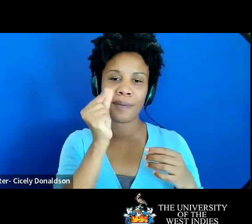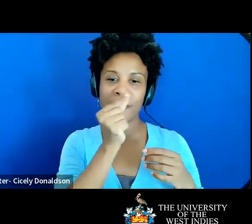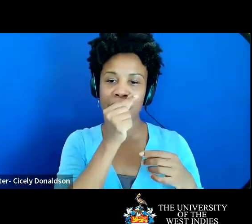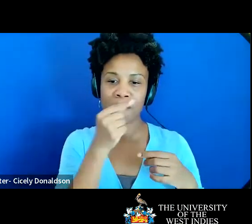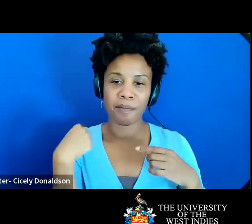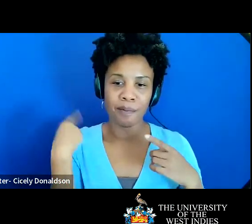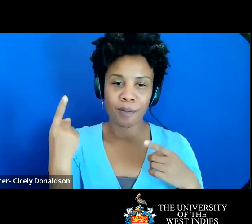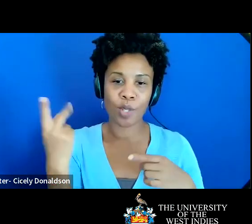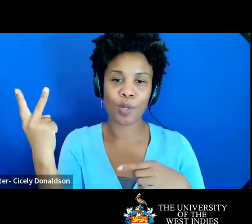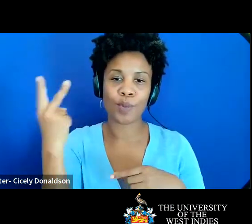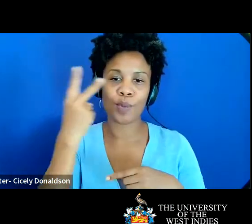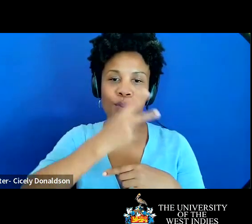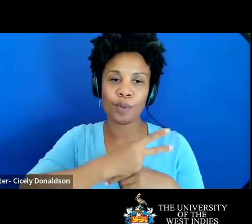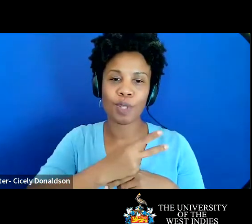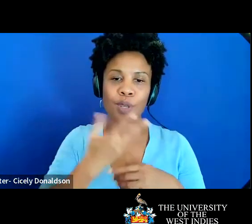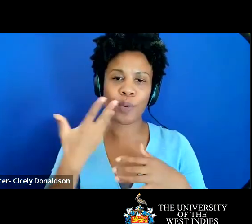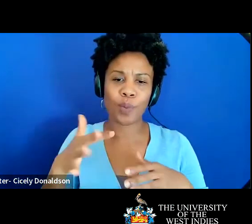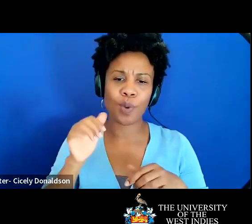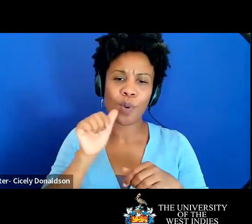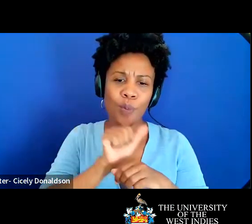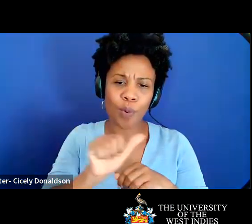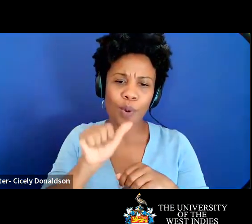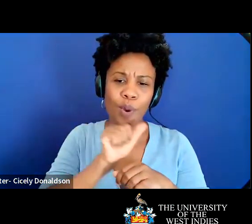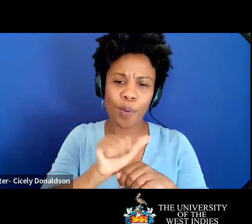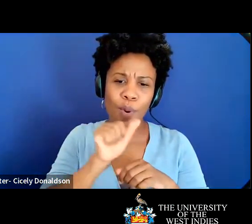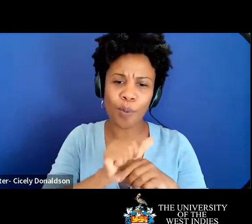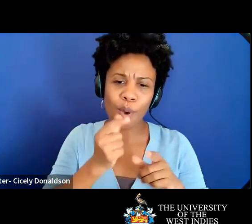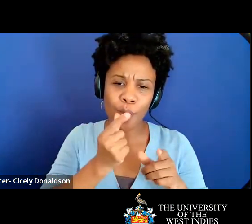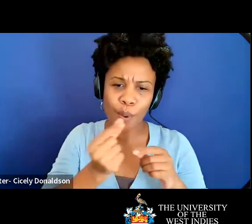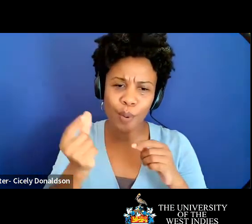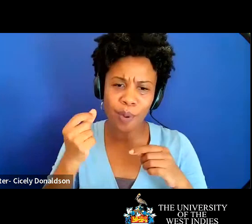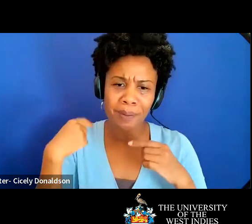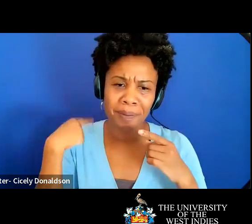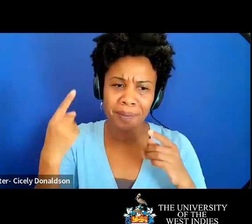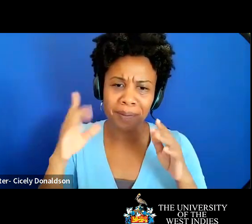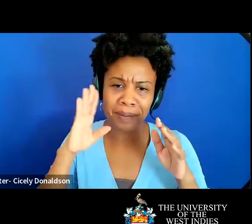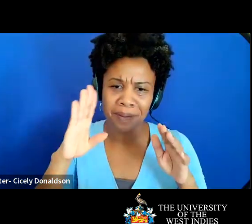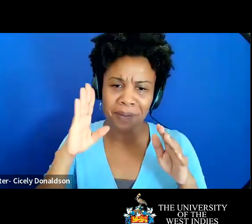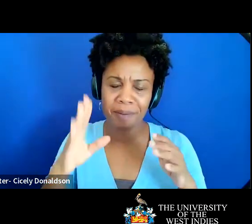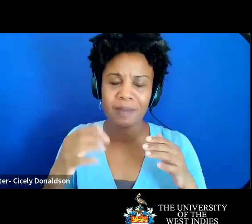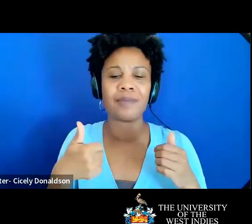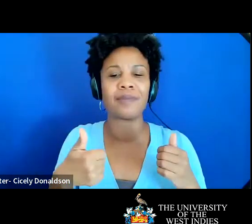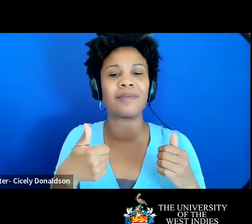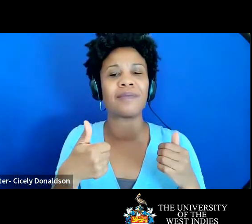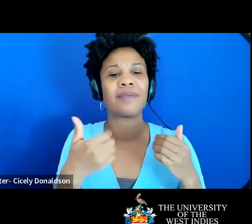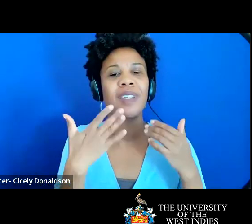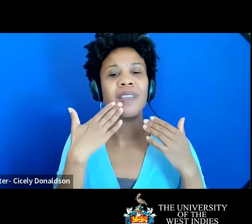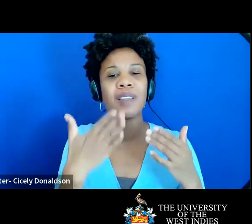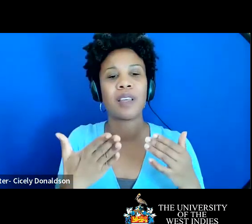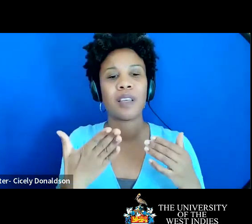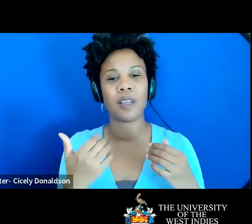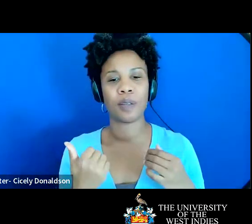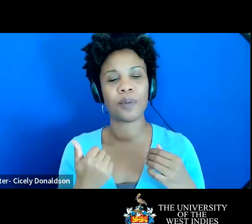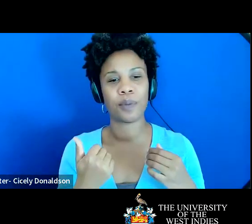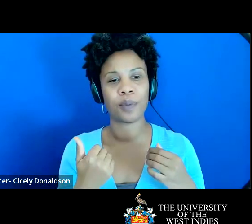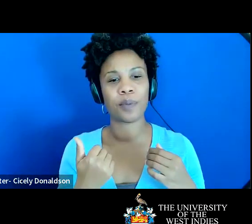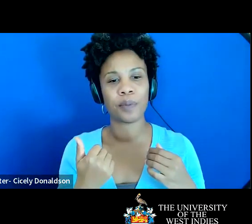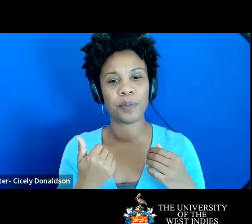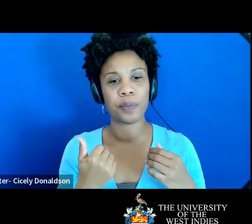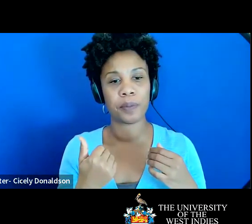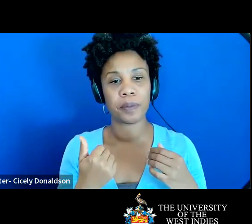days. And as the chair for the conference, I am tasked